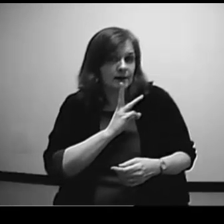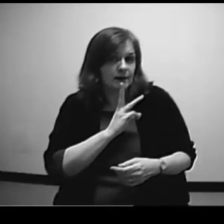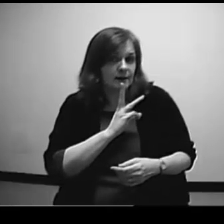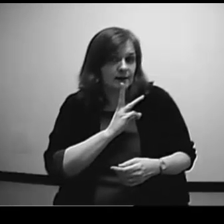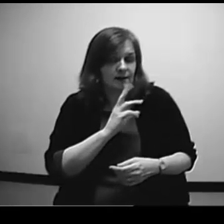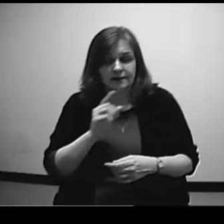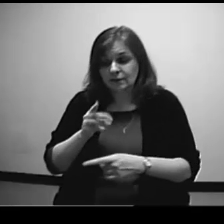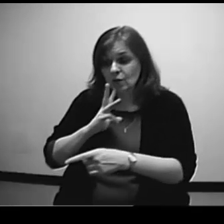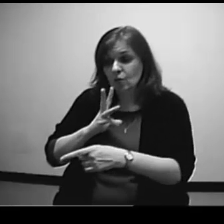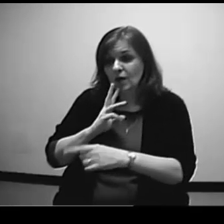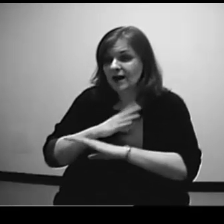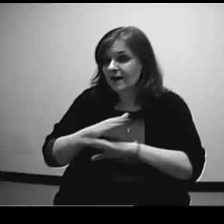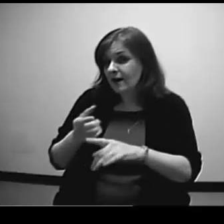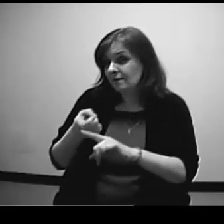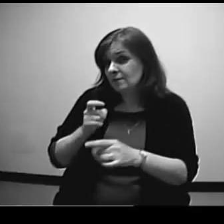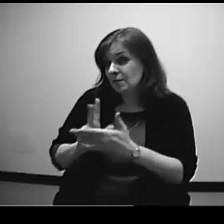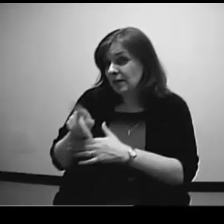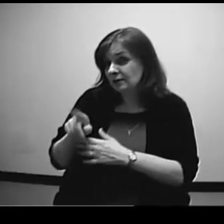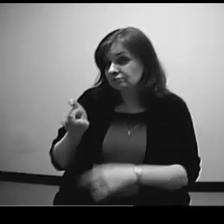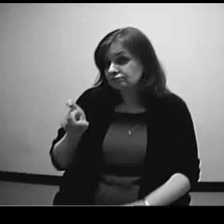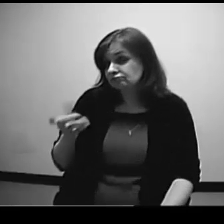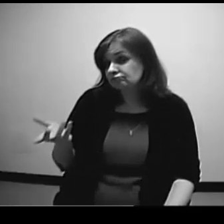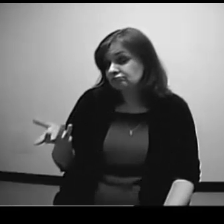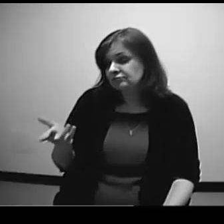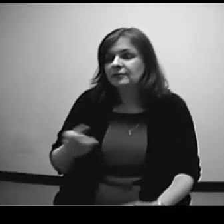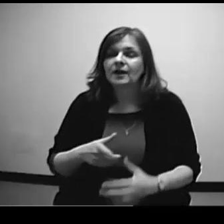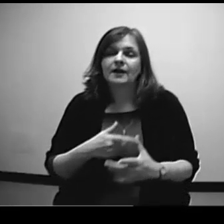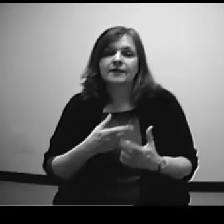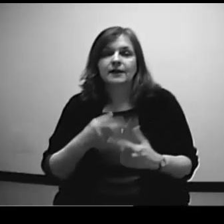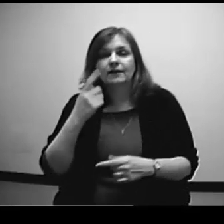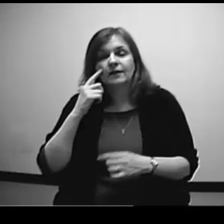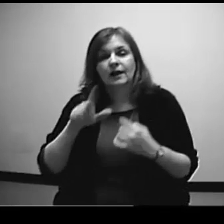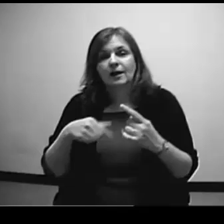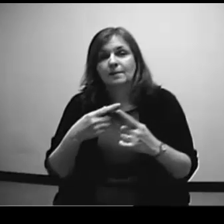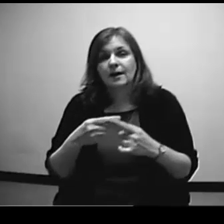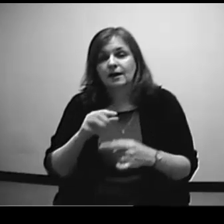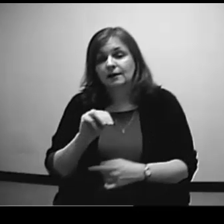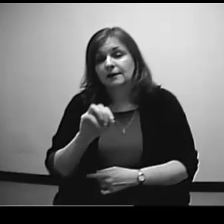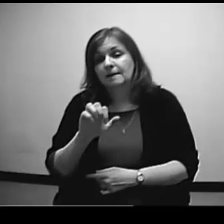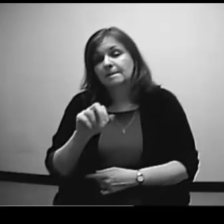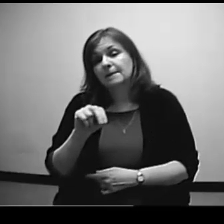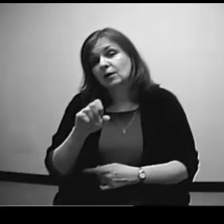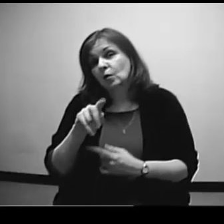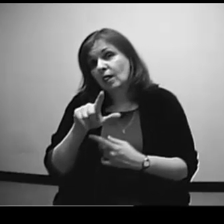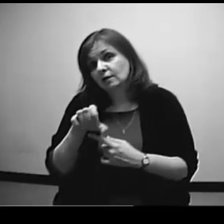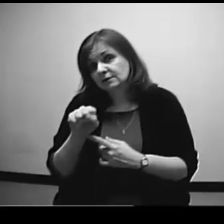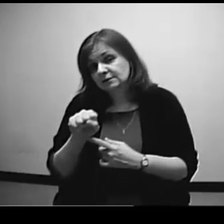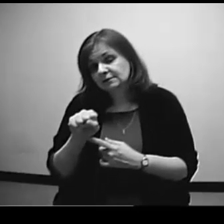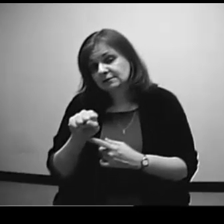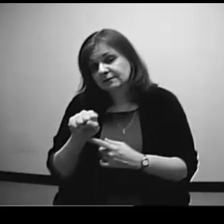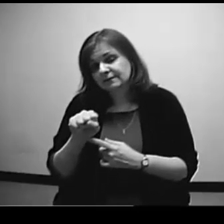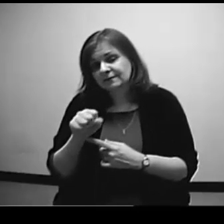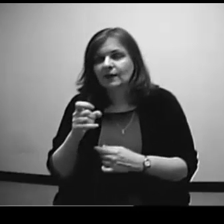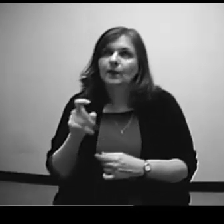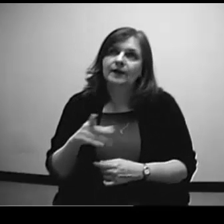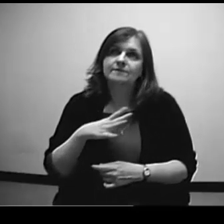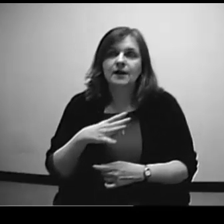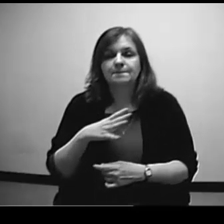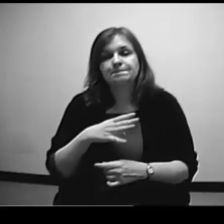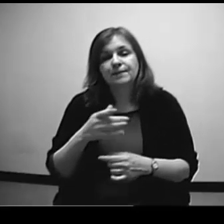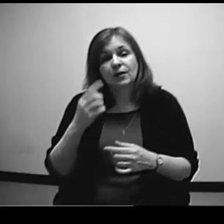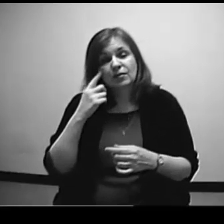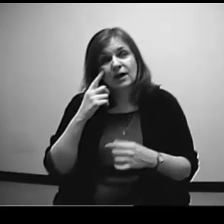generate some amount of water. So is that truly not from a plant? Then you can think about things like minerals.